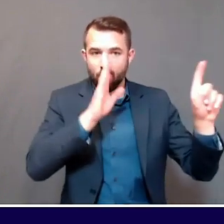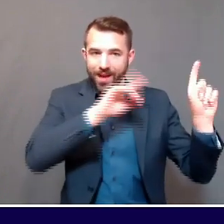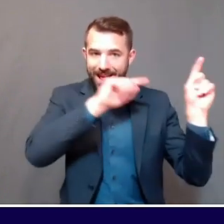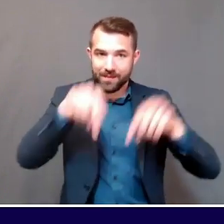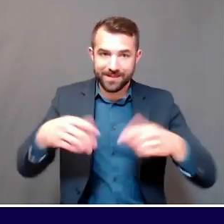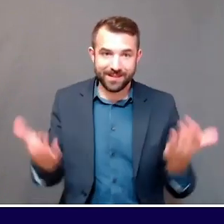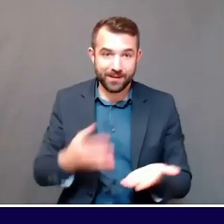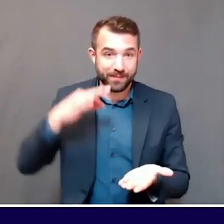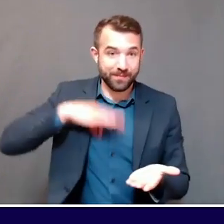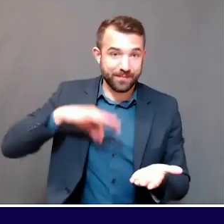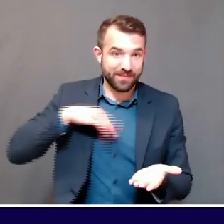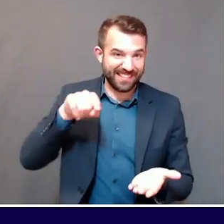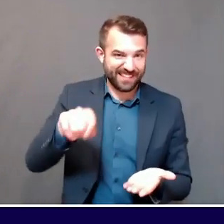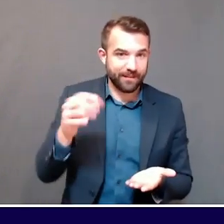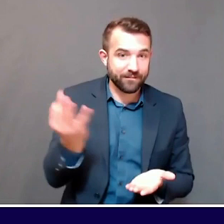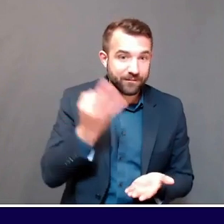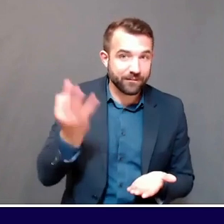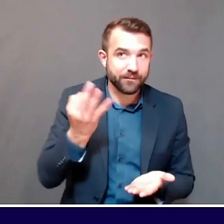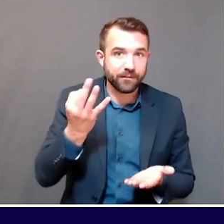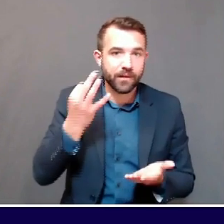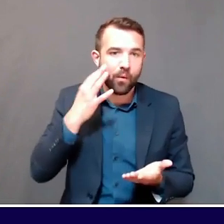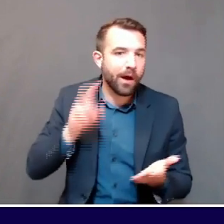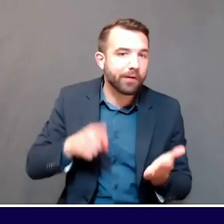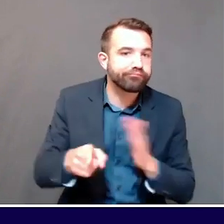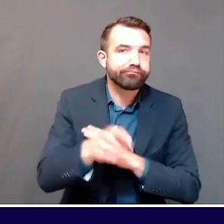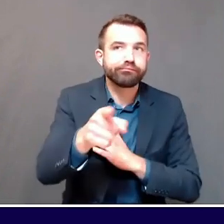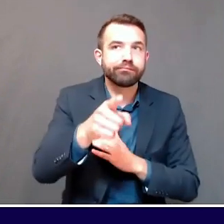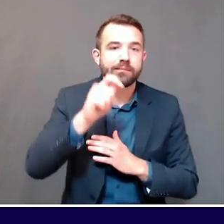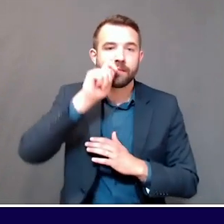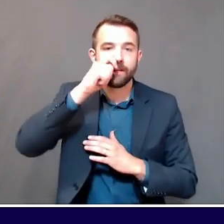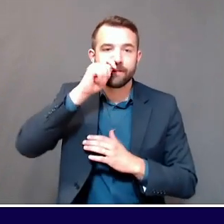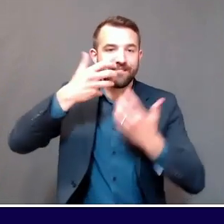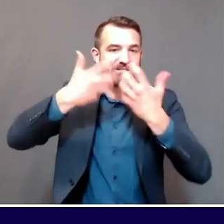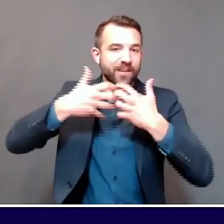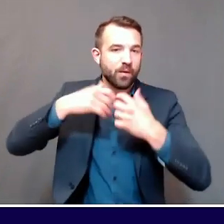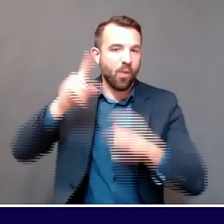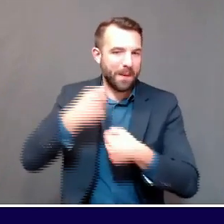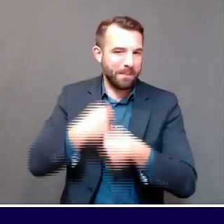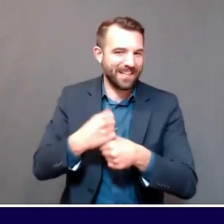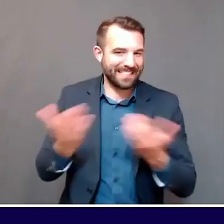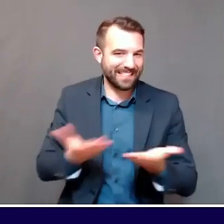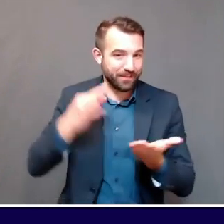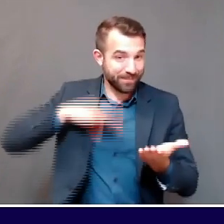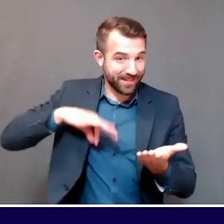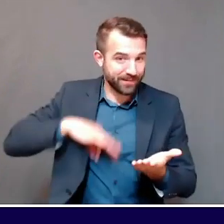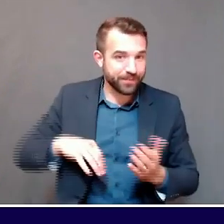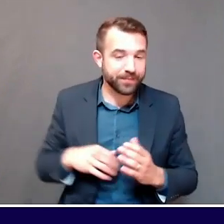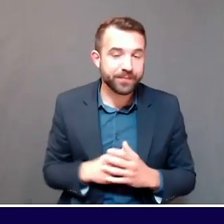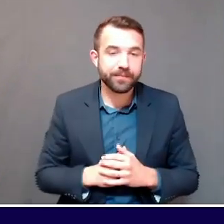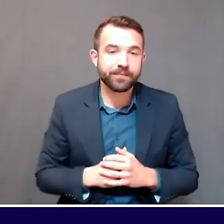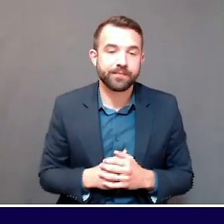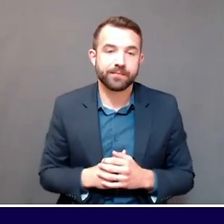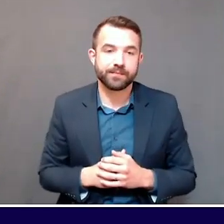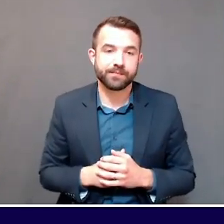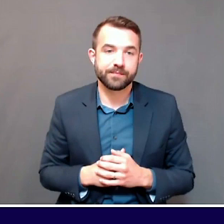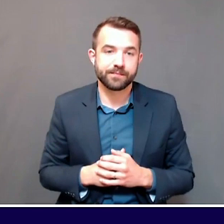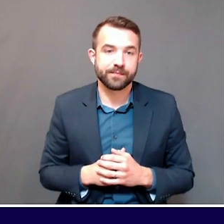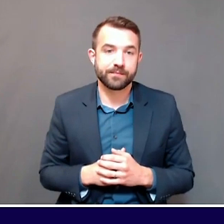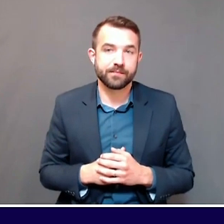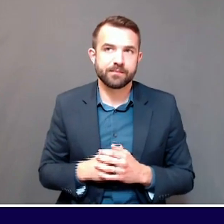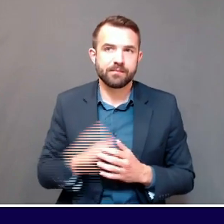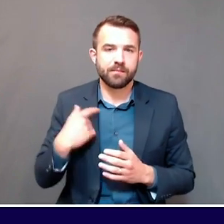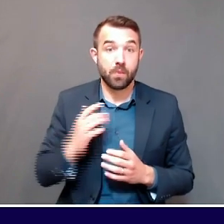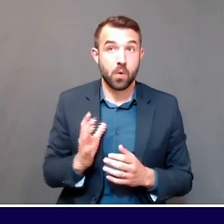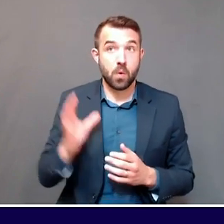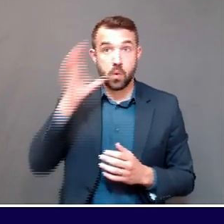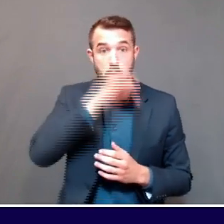the swab factory in Guilford. And I'm wondering, and presumably he's going to talk about the federal government's